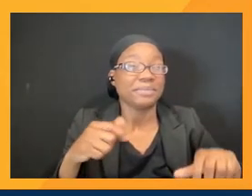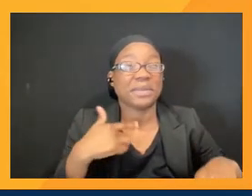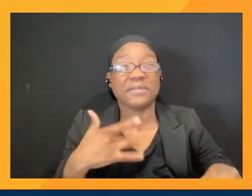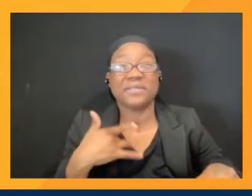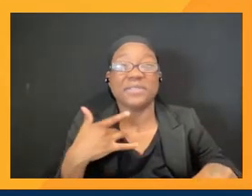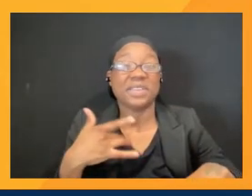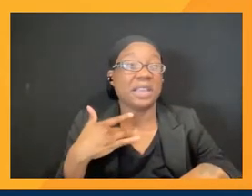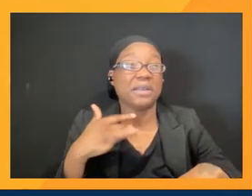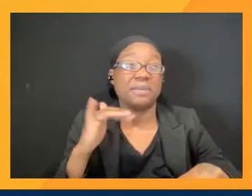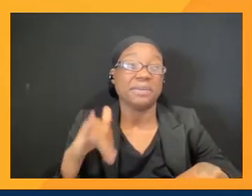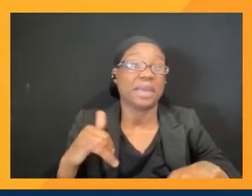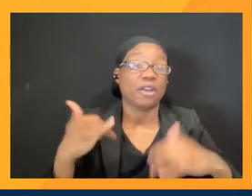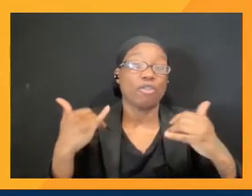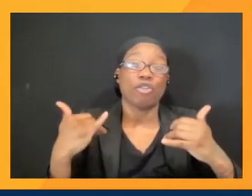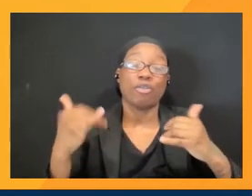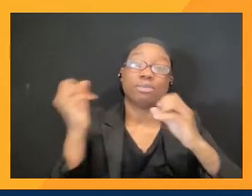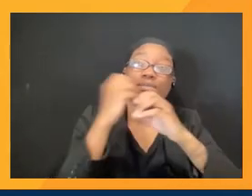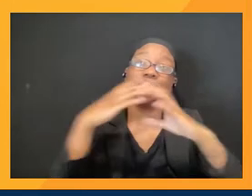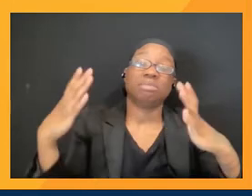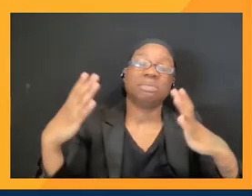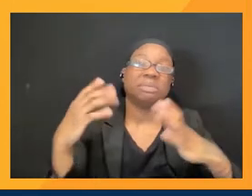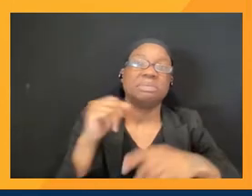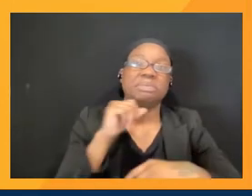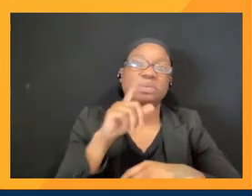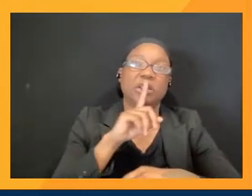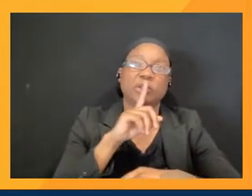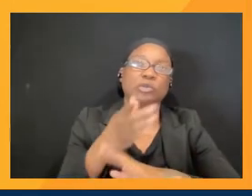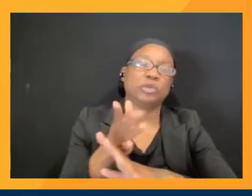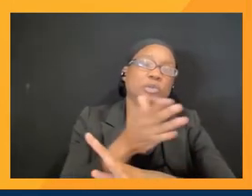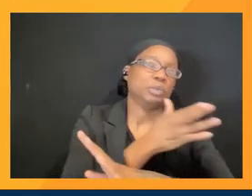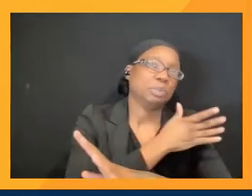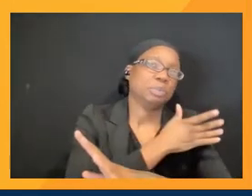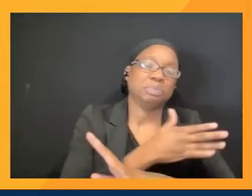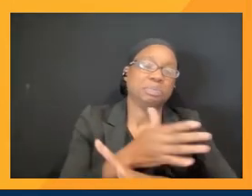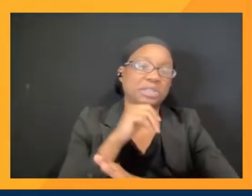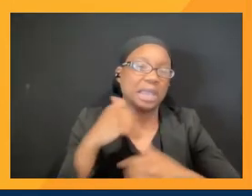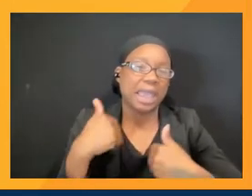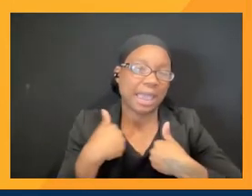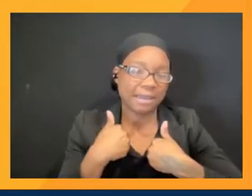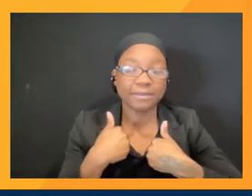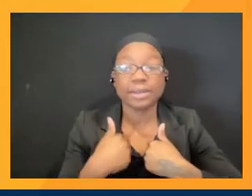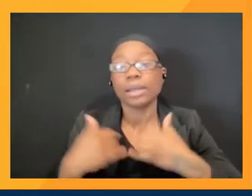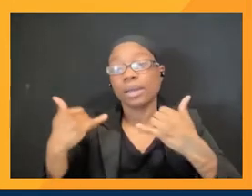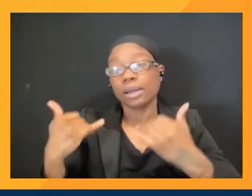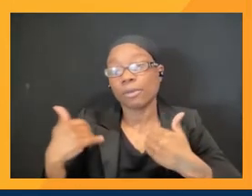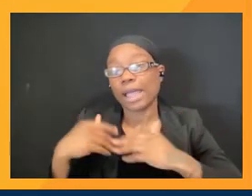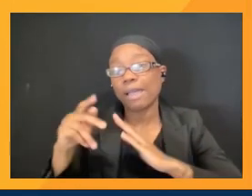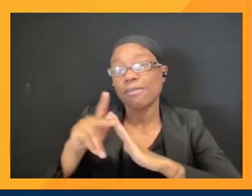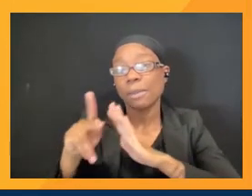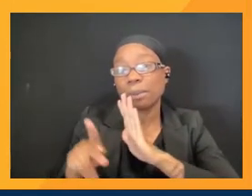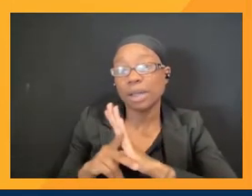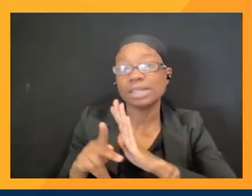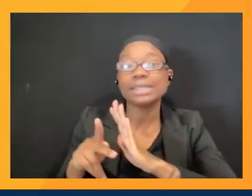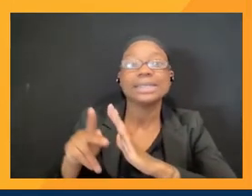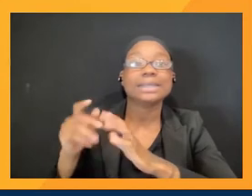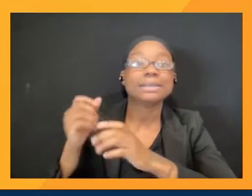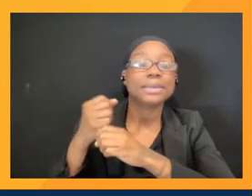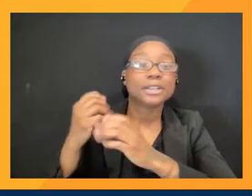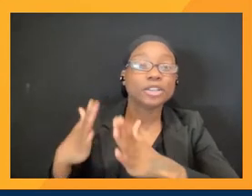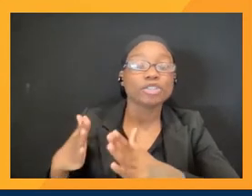for, but that should not be a barrier to having financial security, to having employment, and to having a